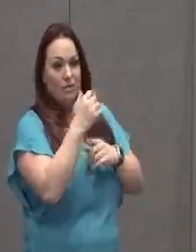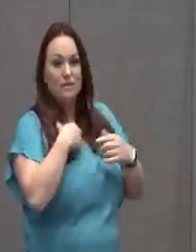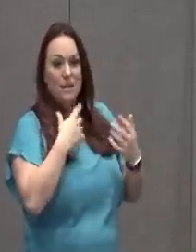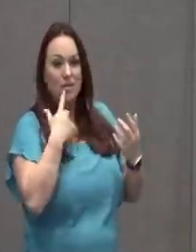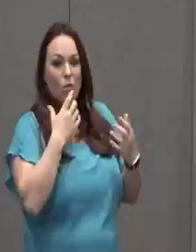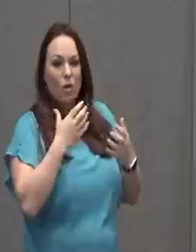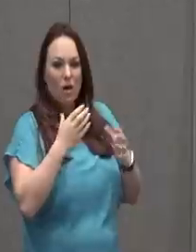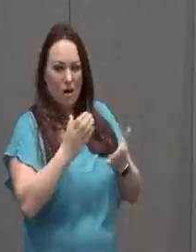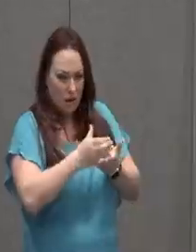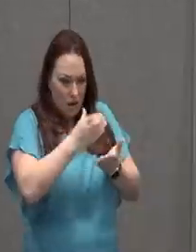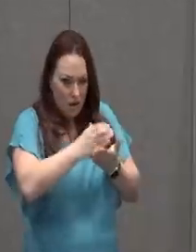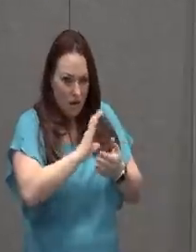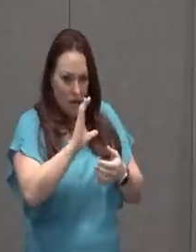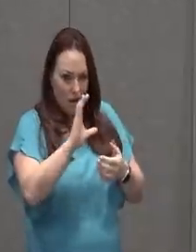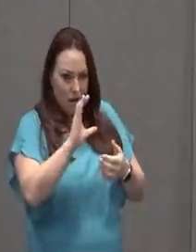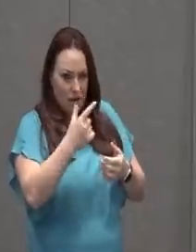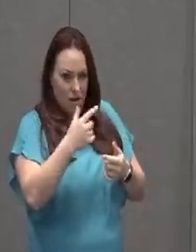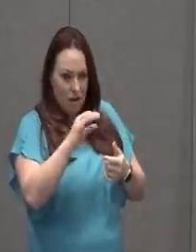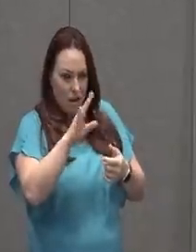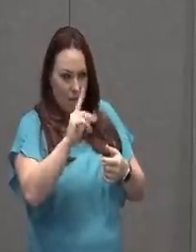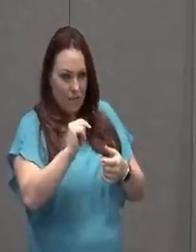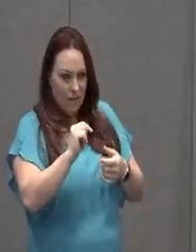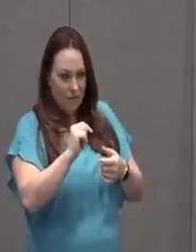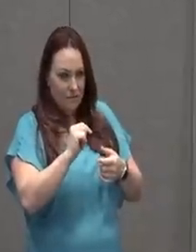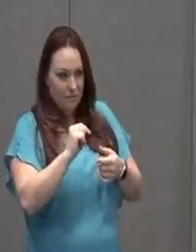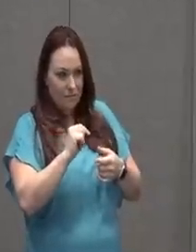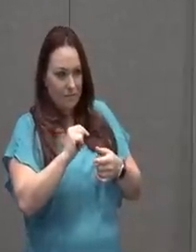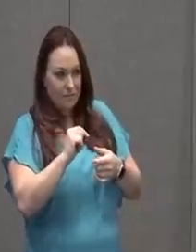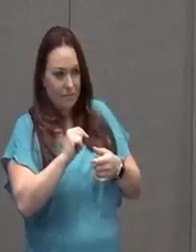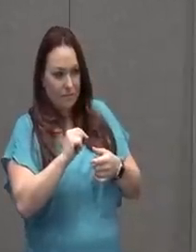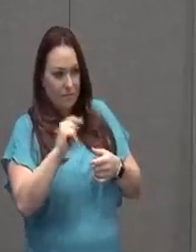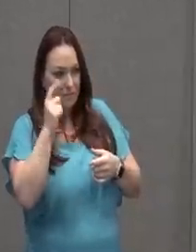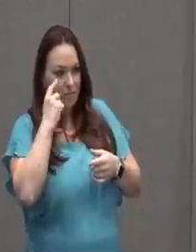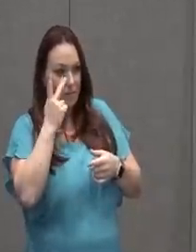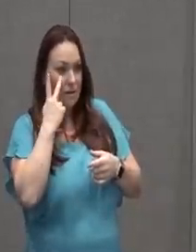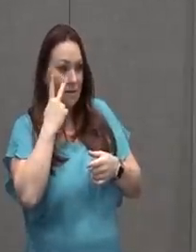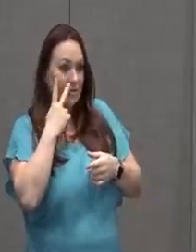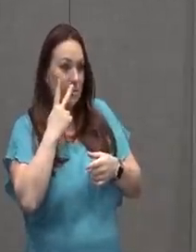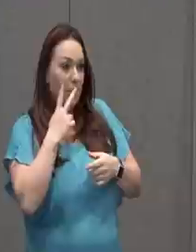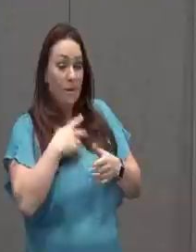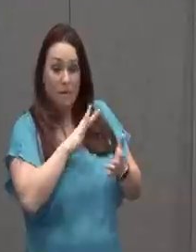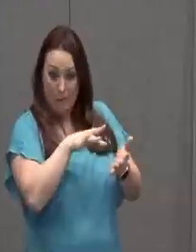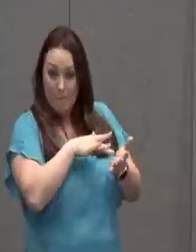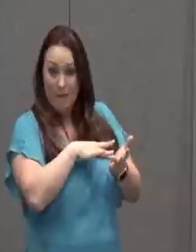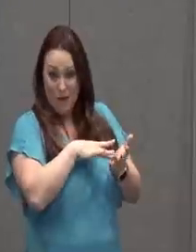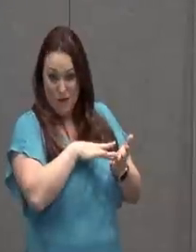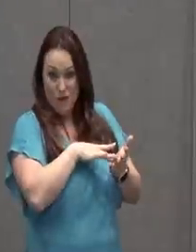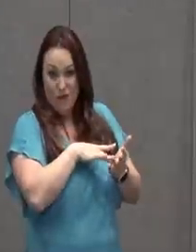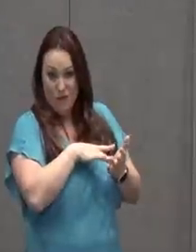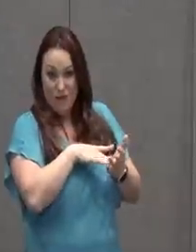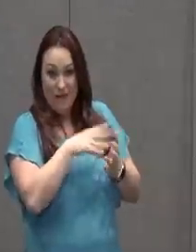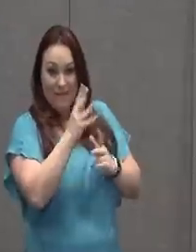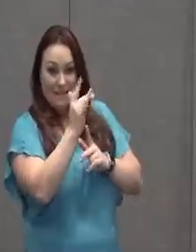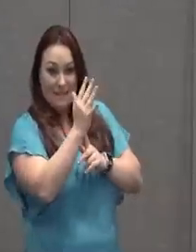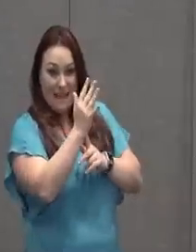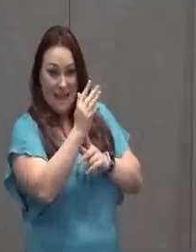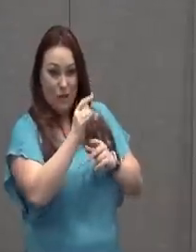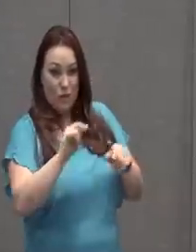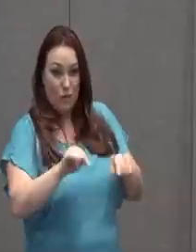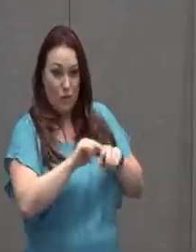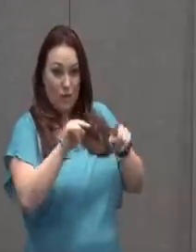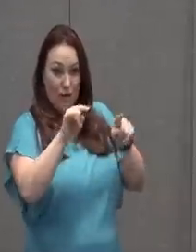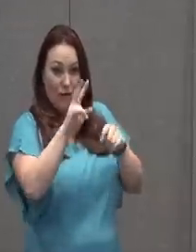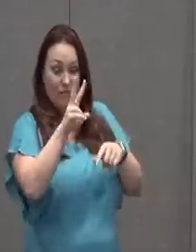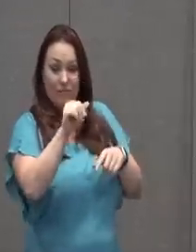cup? What color is it? The cup is white. Or a candlestick so holder. So she sees what's in the middle, this candlestick holder, maybe even